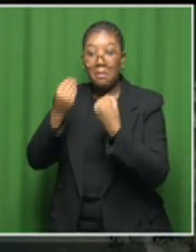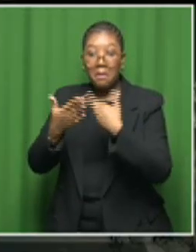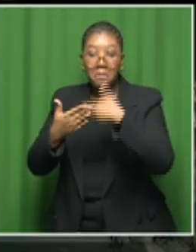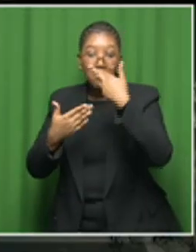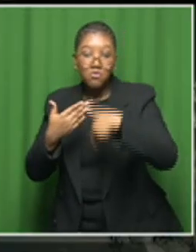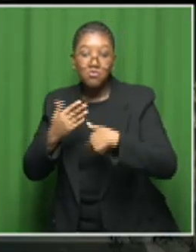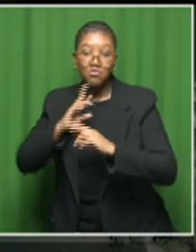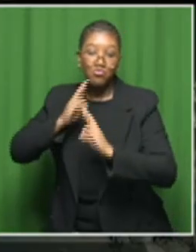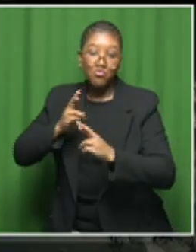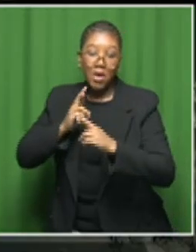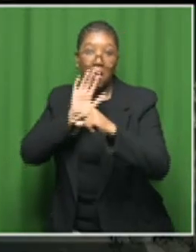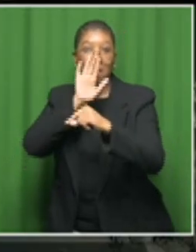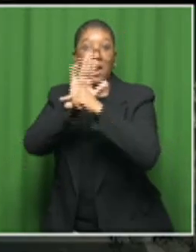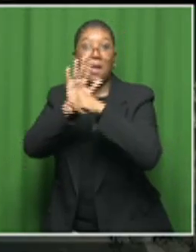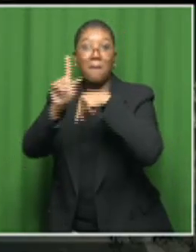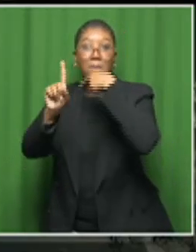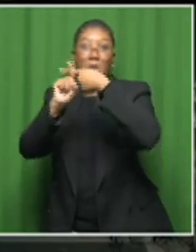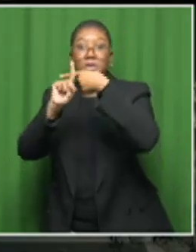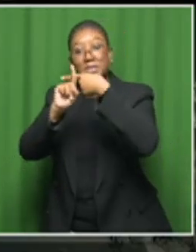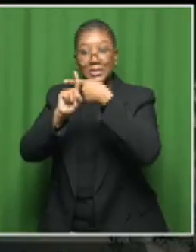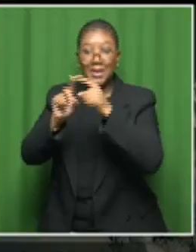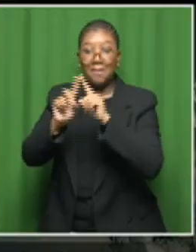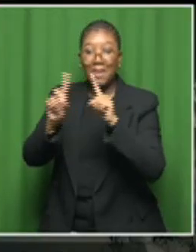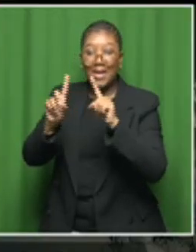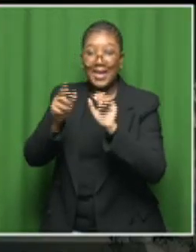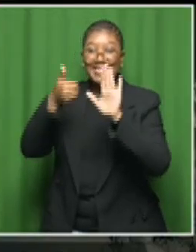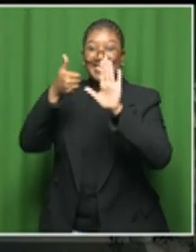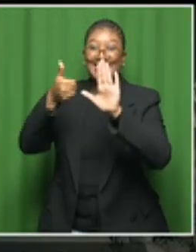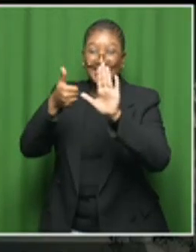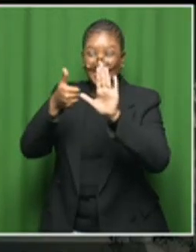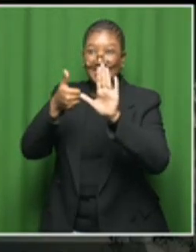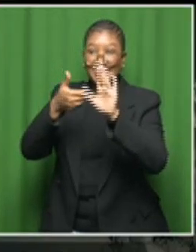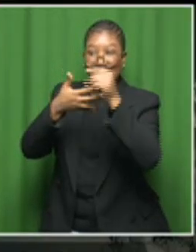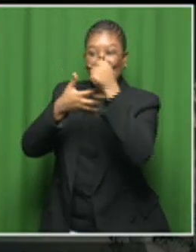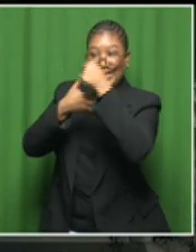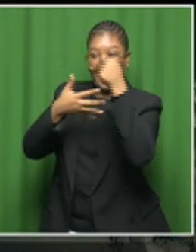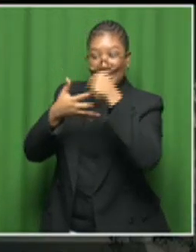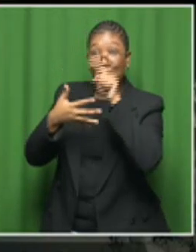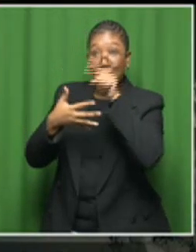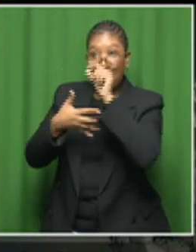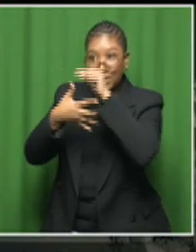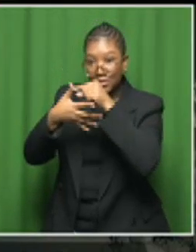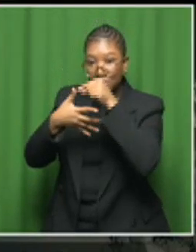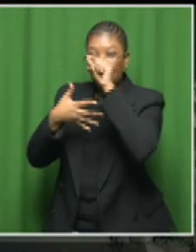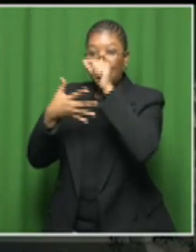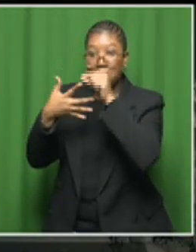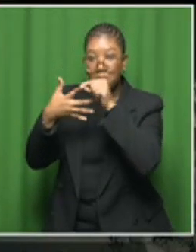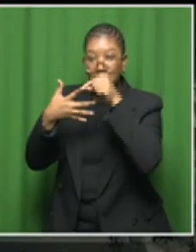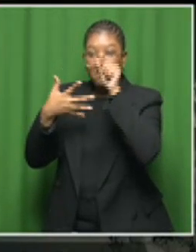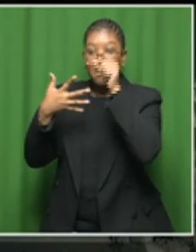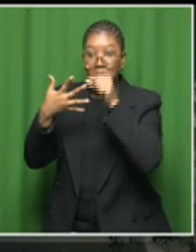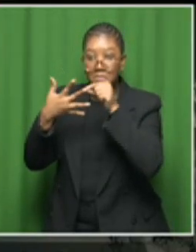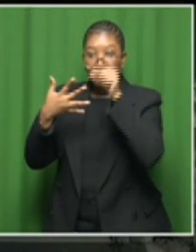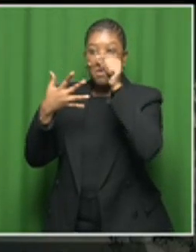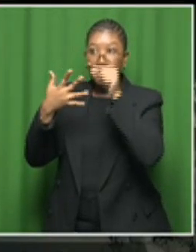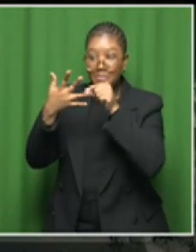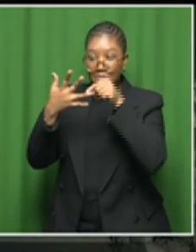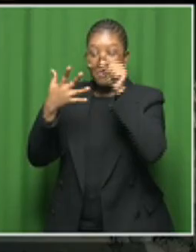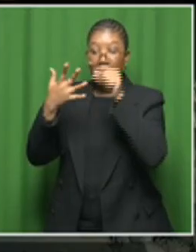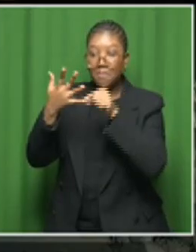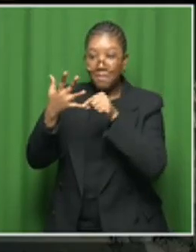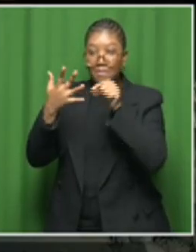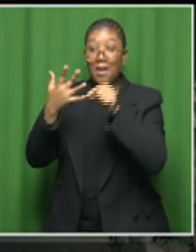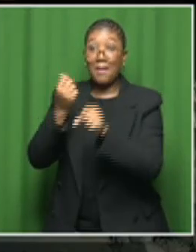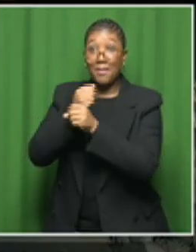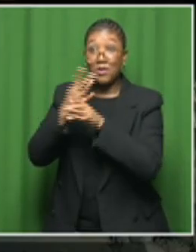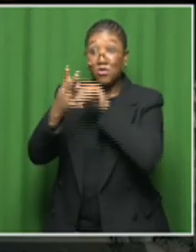that has to come with 6 or 7 criteria and a whole history of medical illnesses.